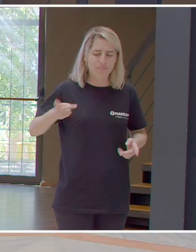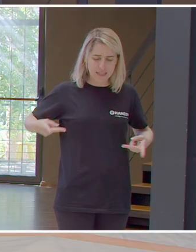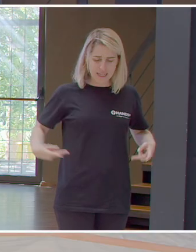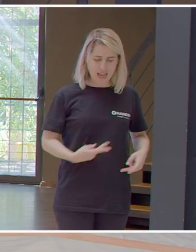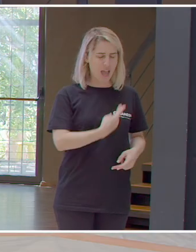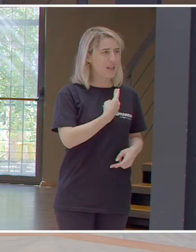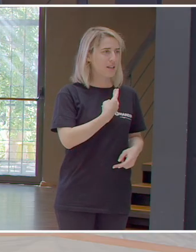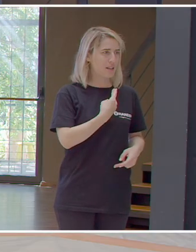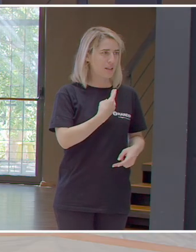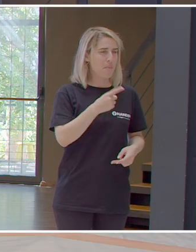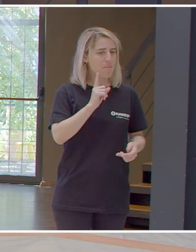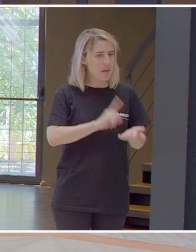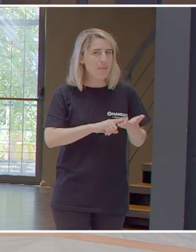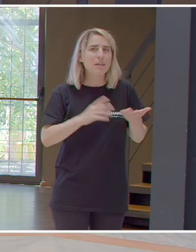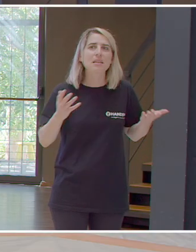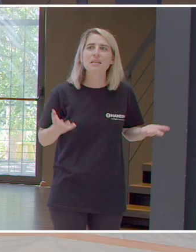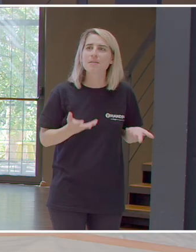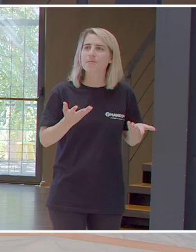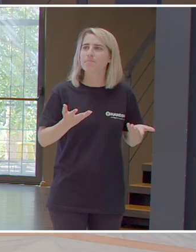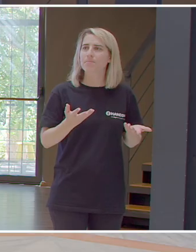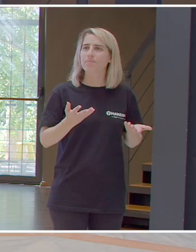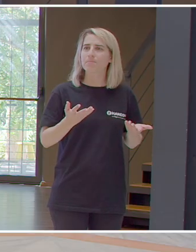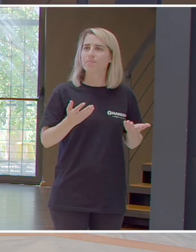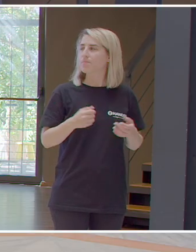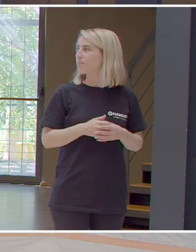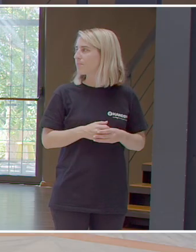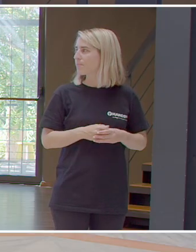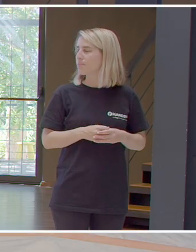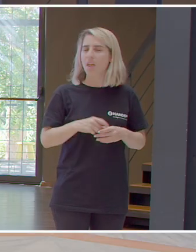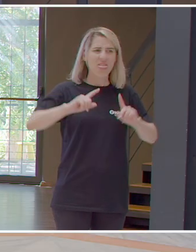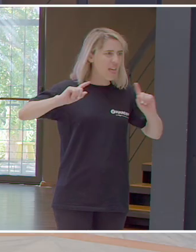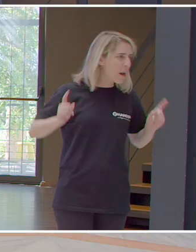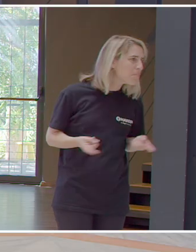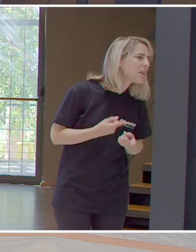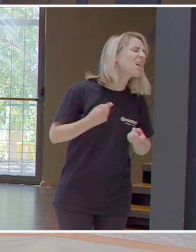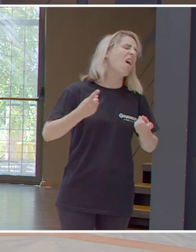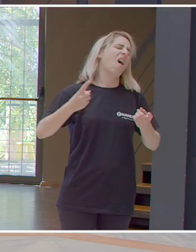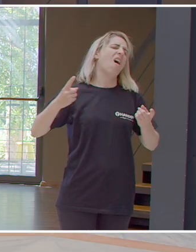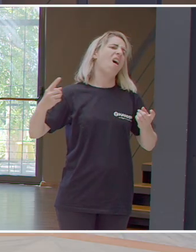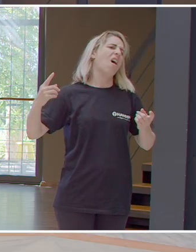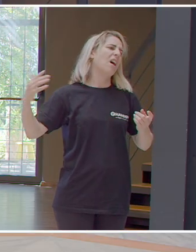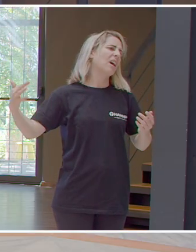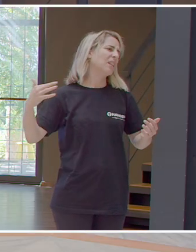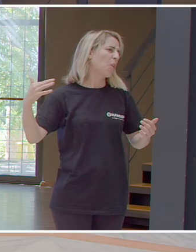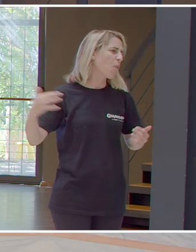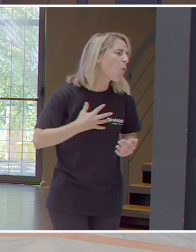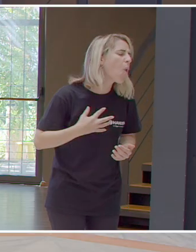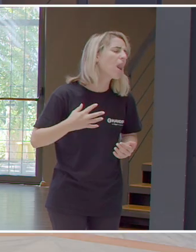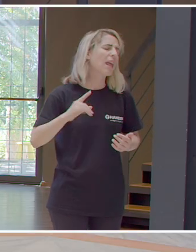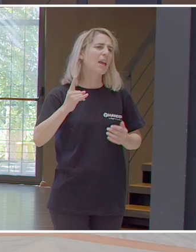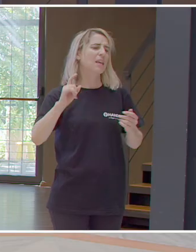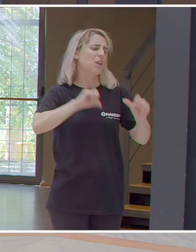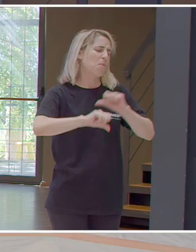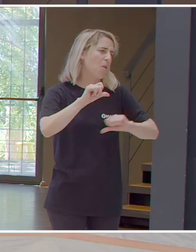to maybe get some adjuvant therapy, like radiation or